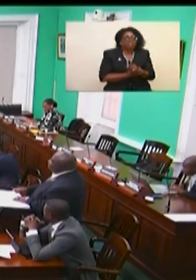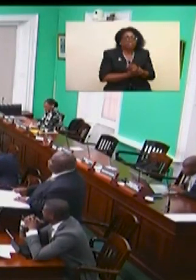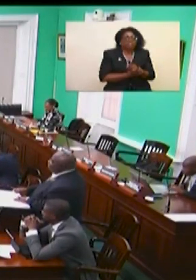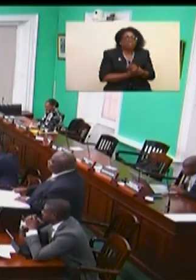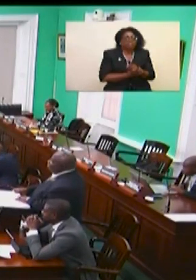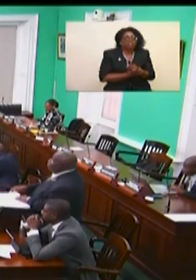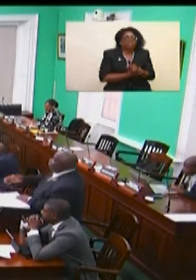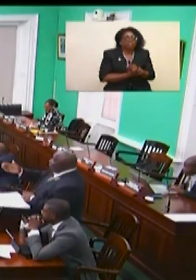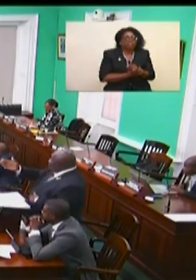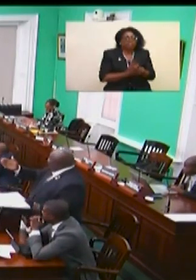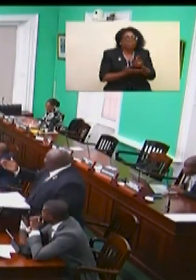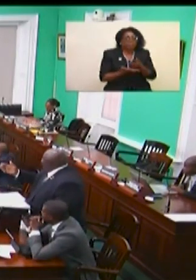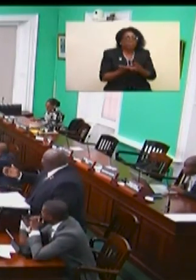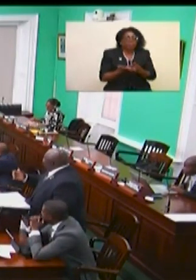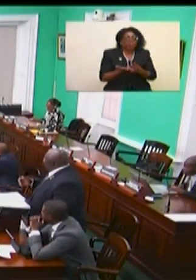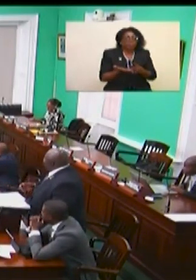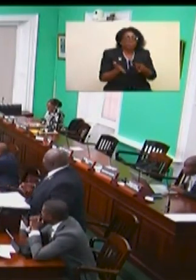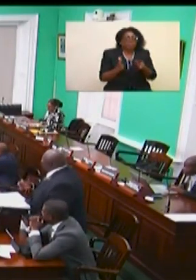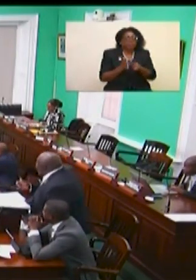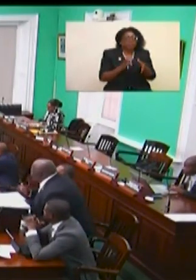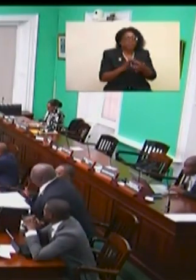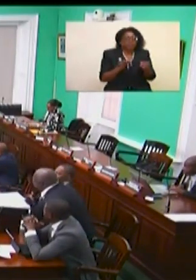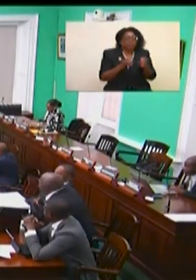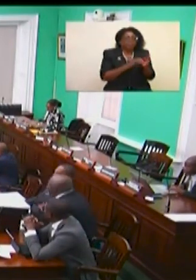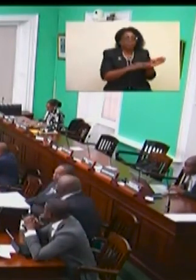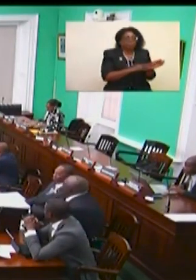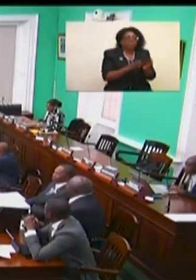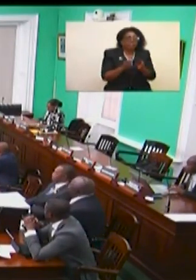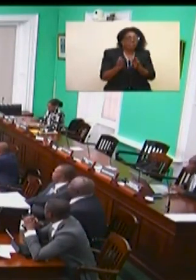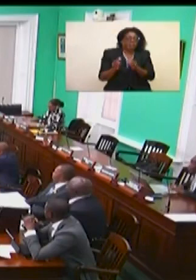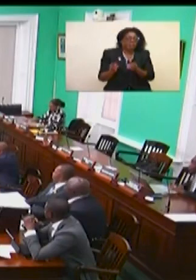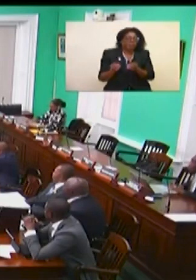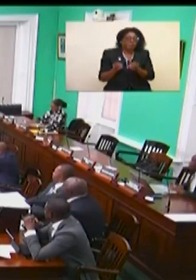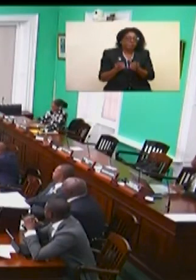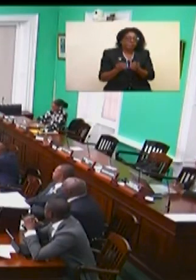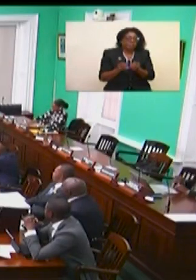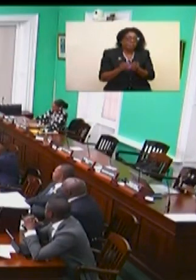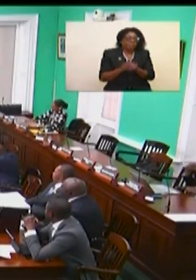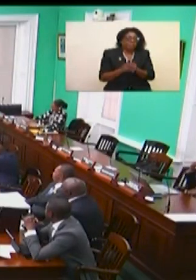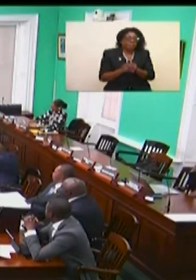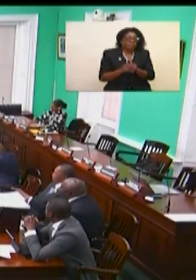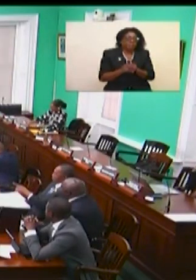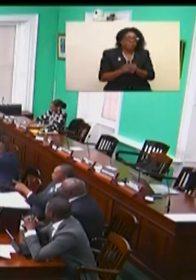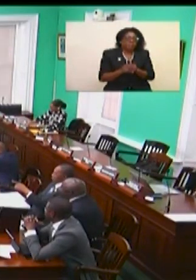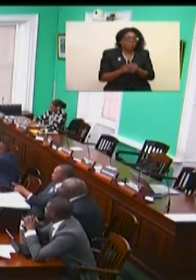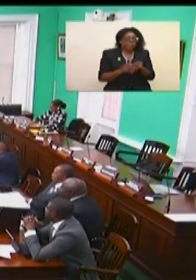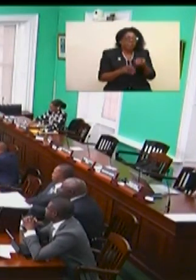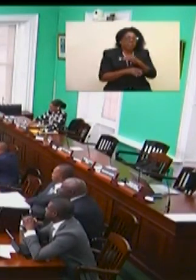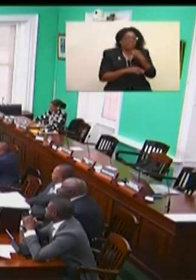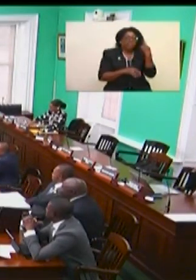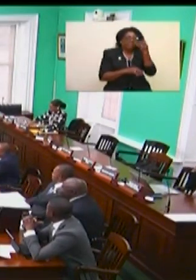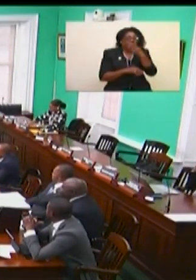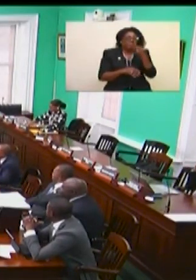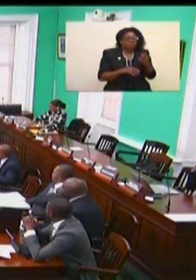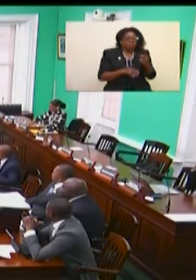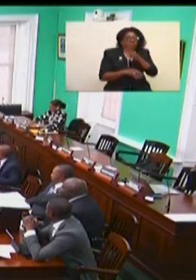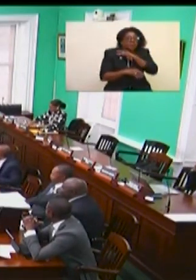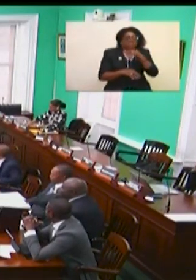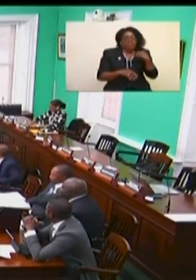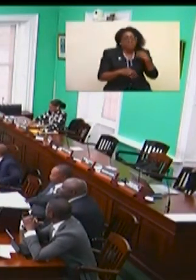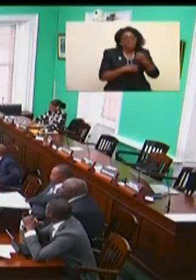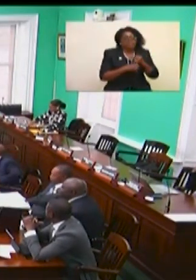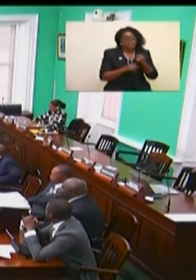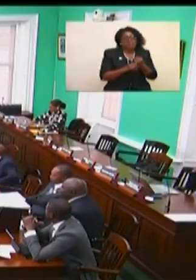What is the point of Honorable Member? So, Madam Speaker, Madam Speaker, the member made